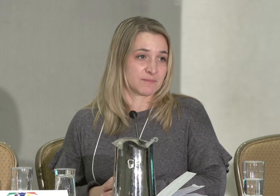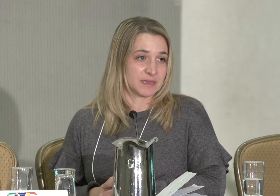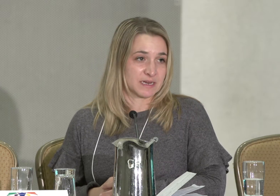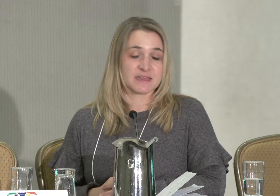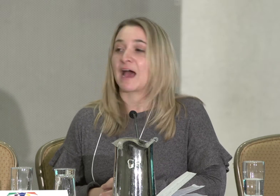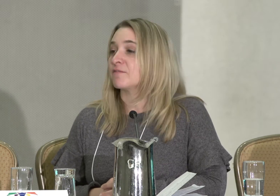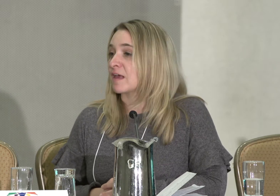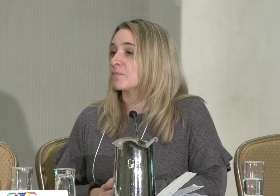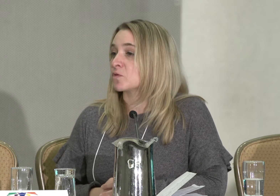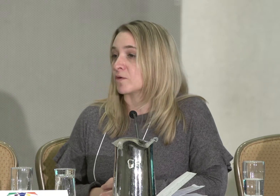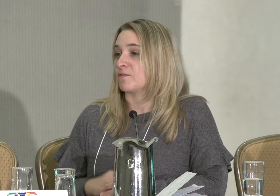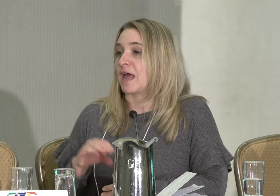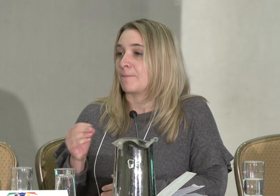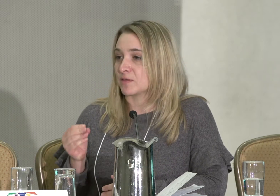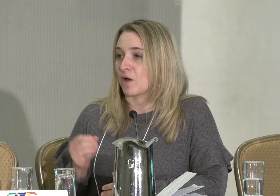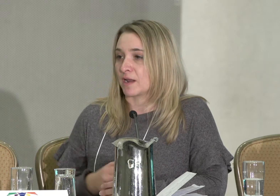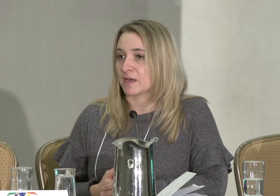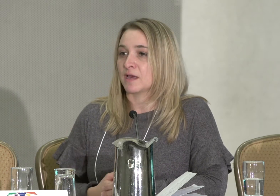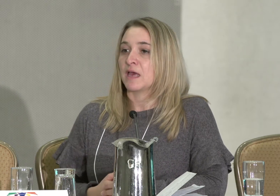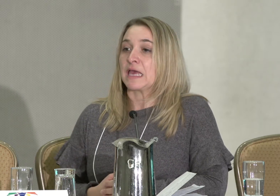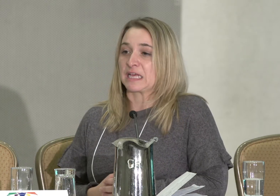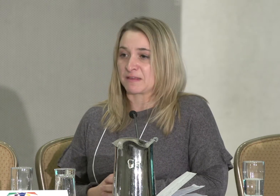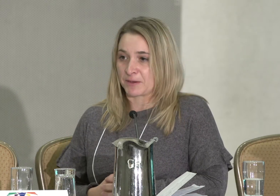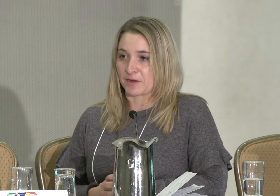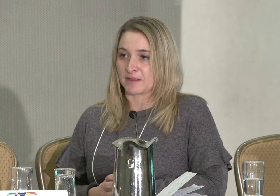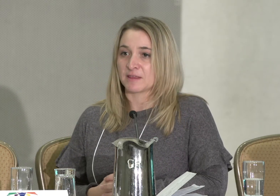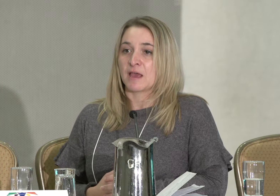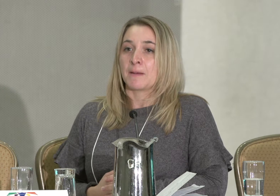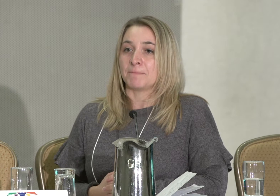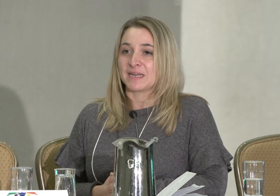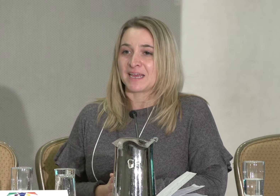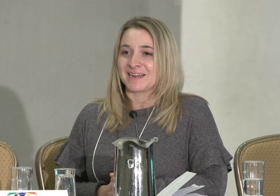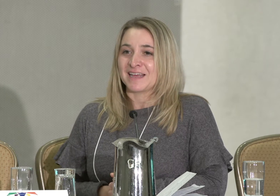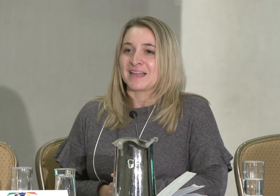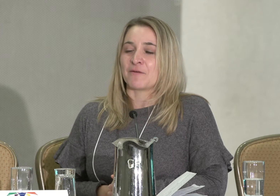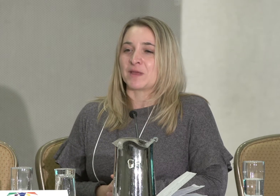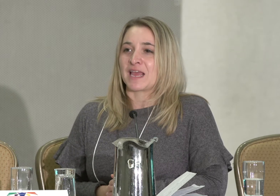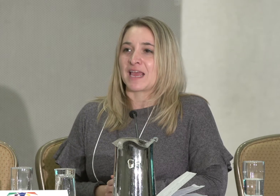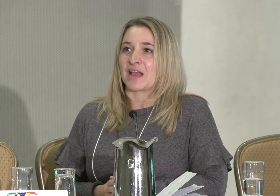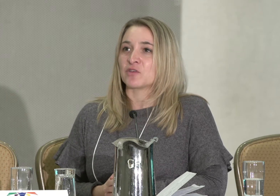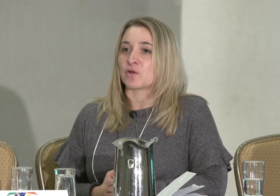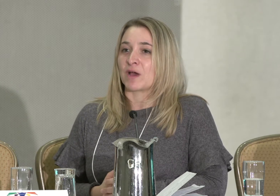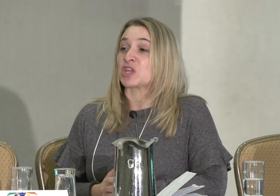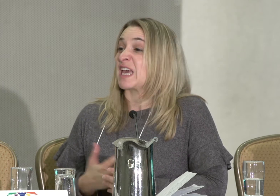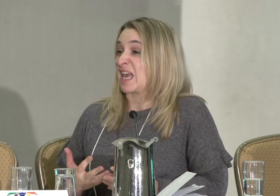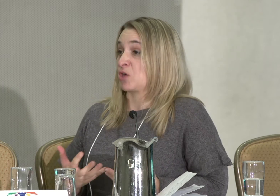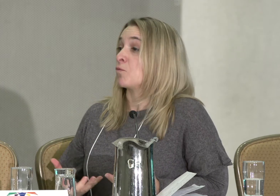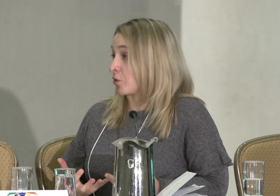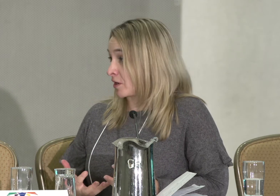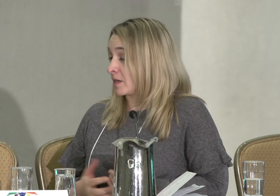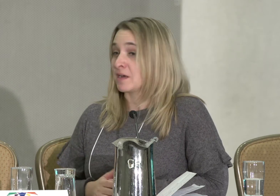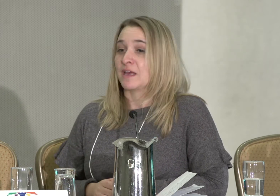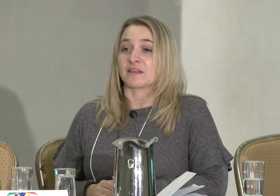with disabilities have some sort of an episodic experience, meaning that when they answer the question, can